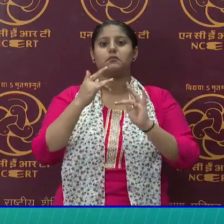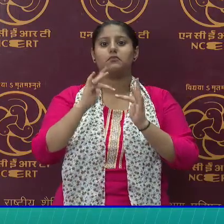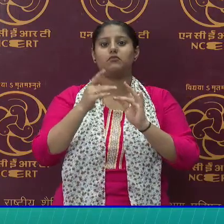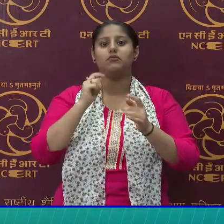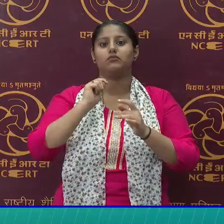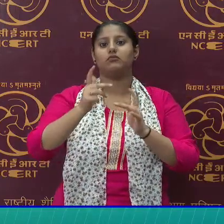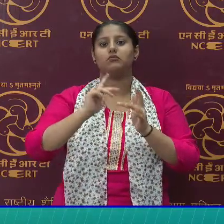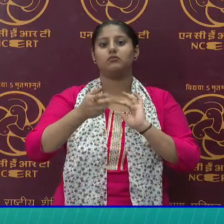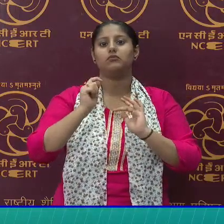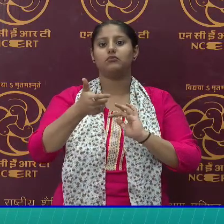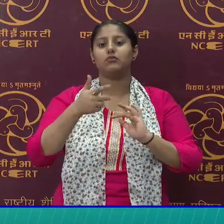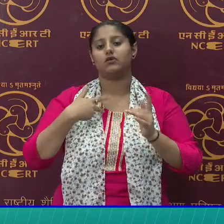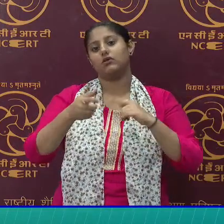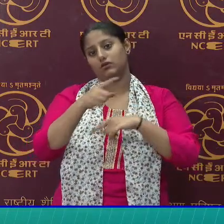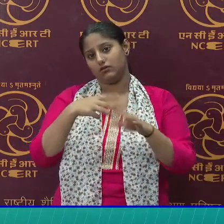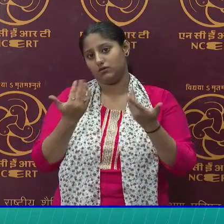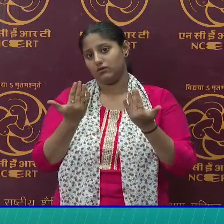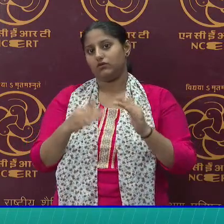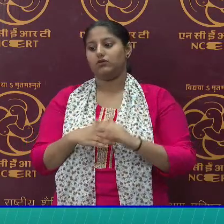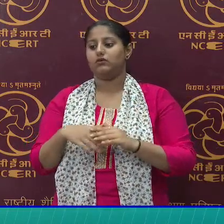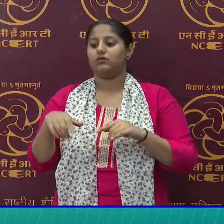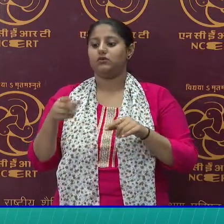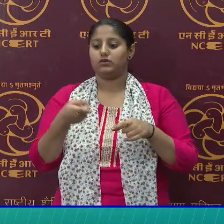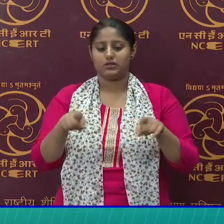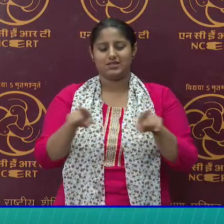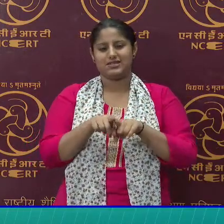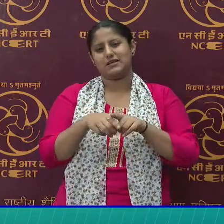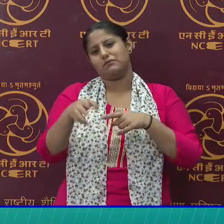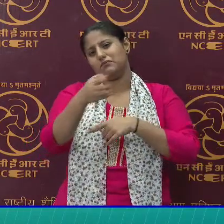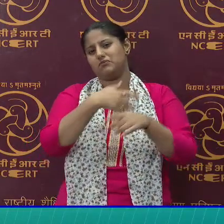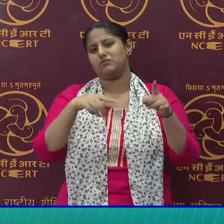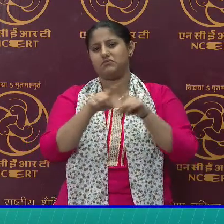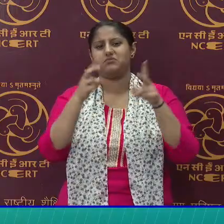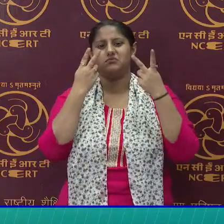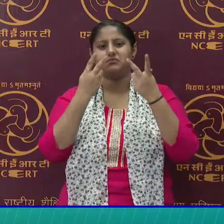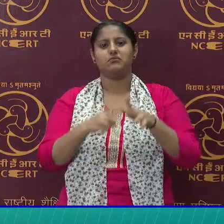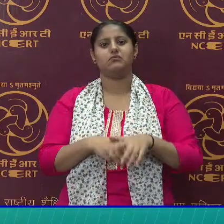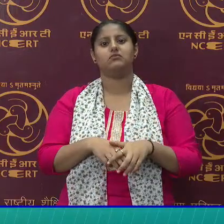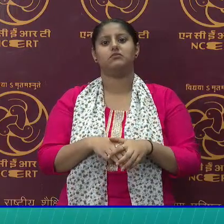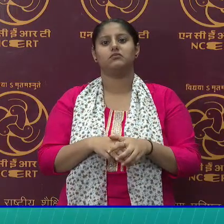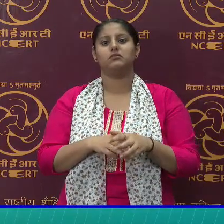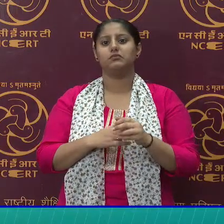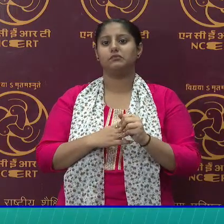And so that also adds a touch of contemporarity to the book.